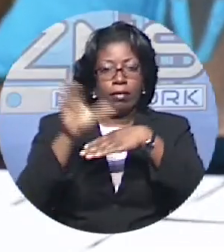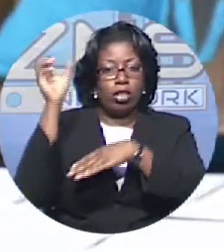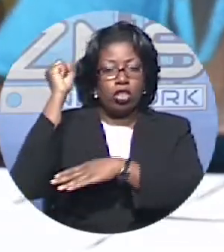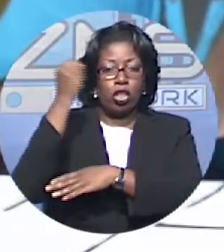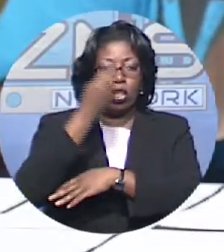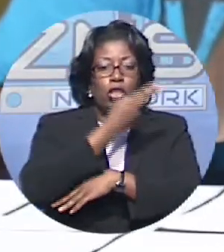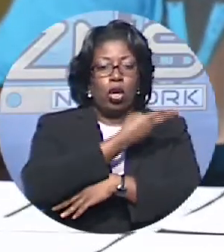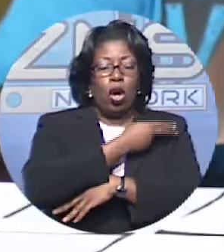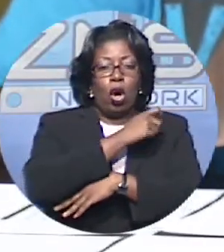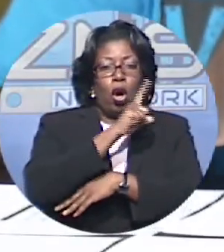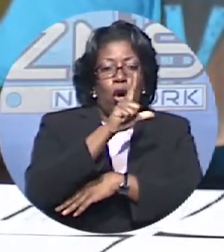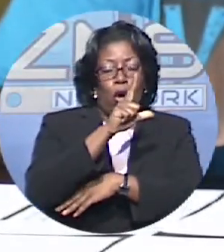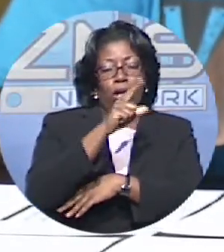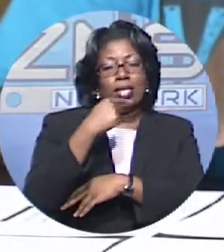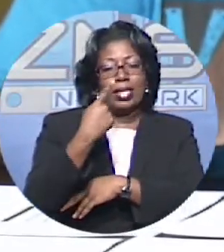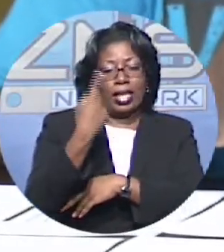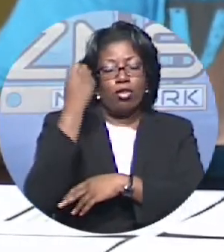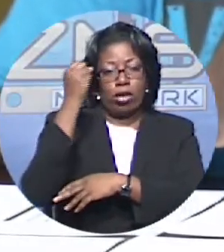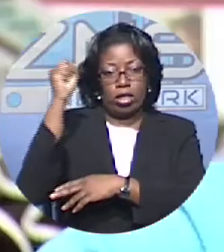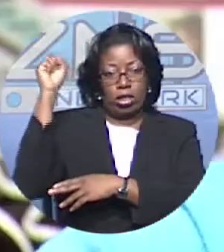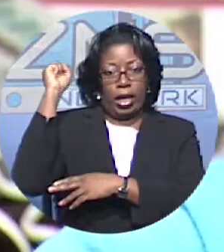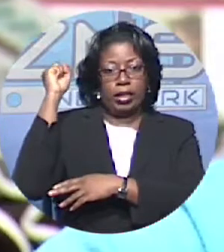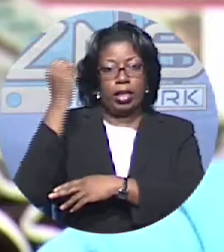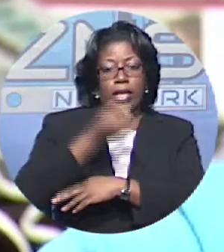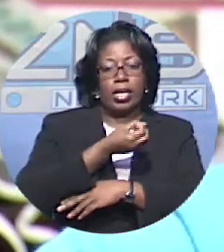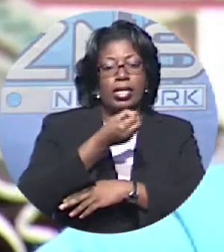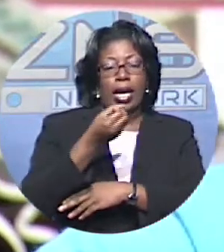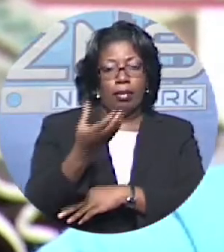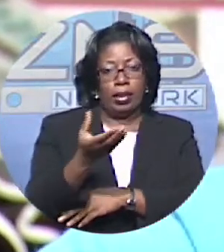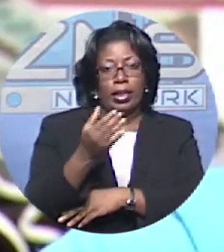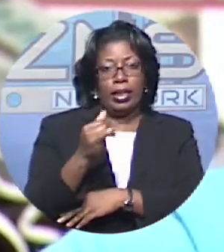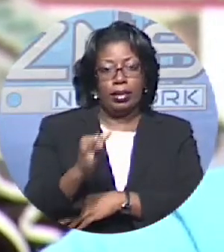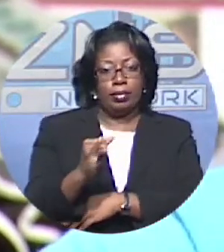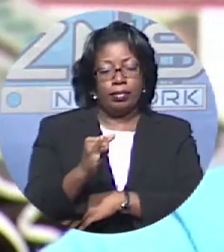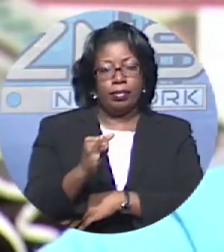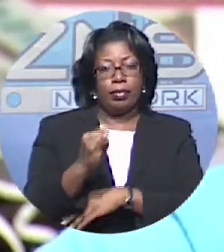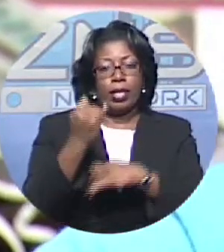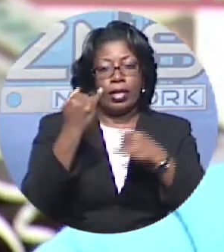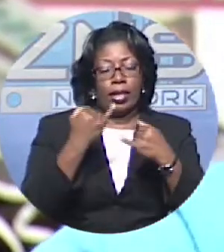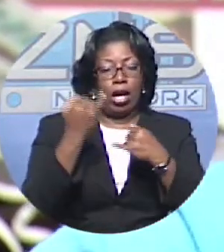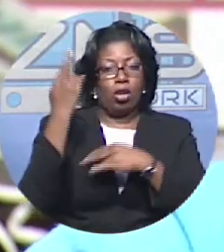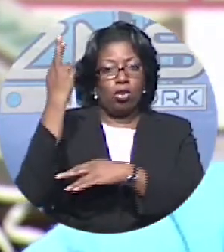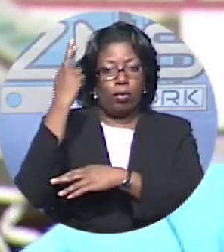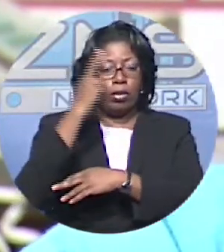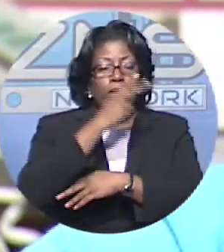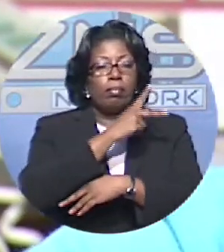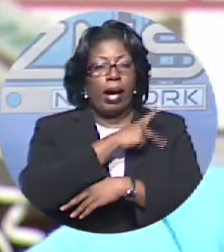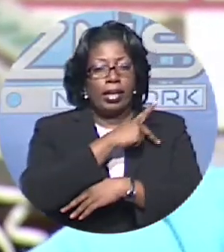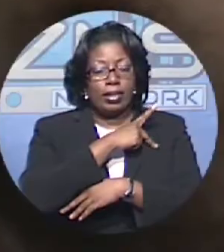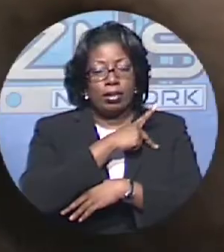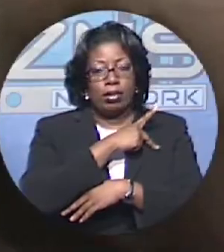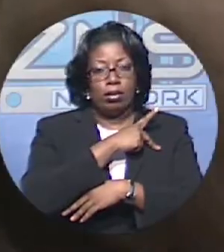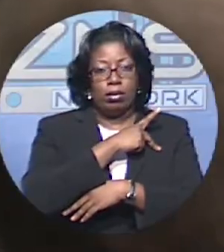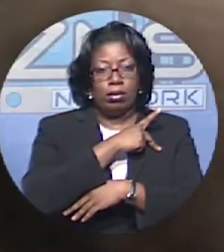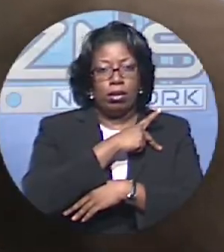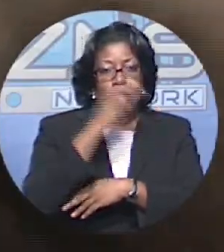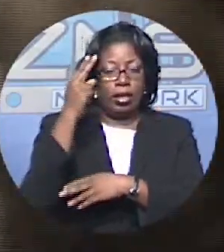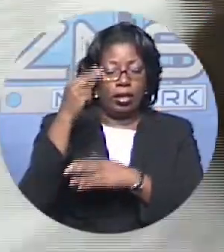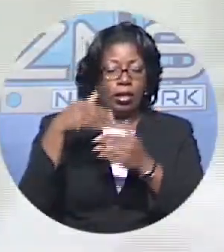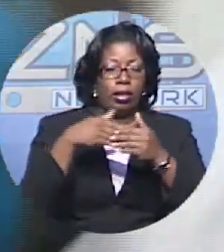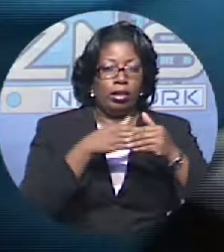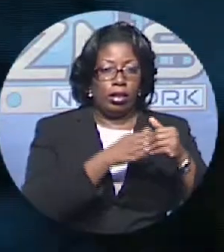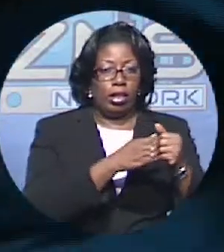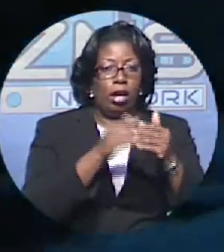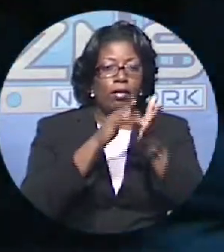that Bahamians had rejected the gambling proposal. President of the Bahamas Christian Council, Reverend Ranford Patterson, says now that the vote